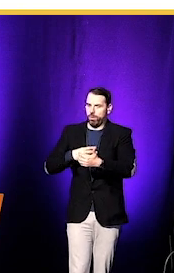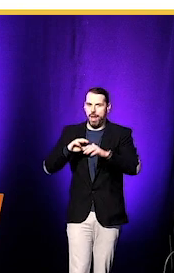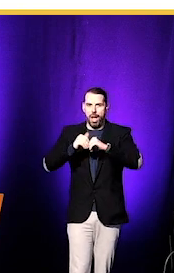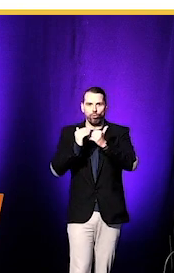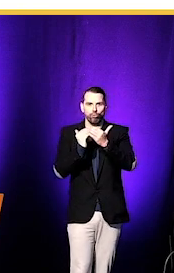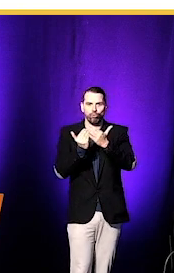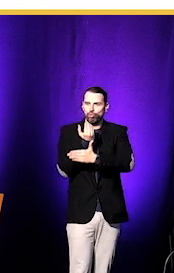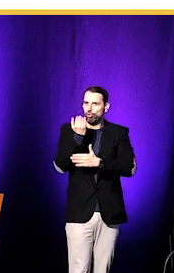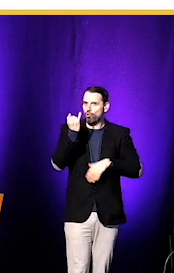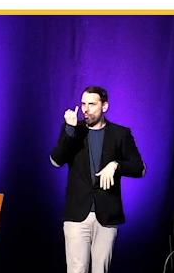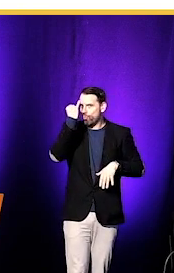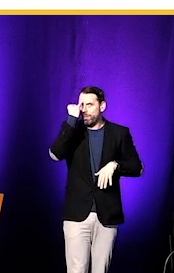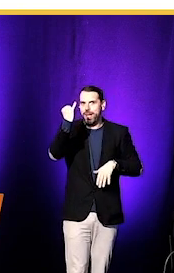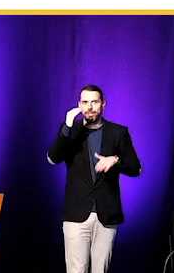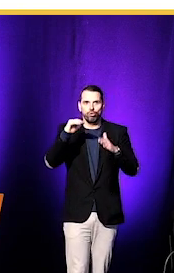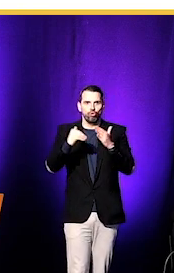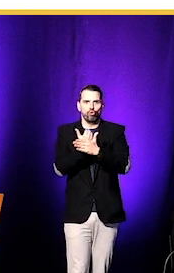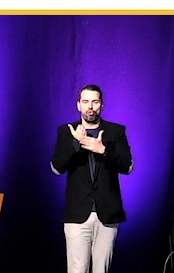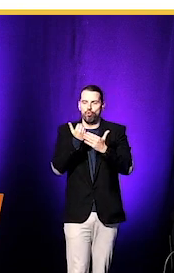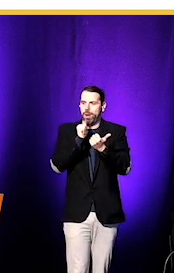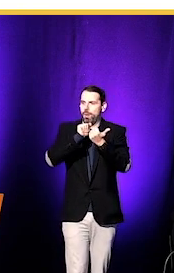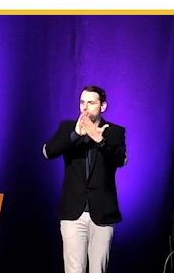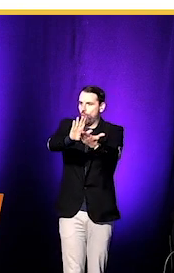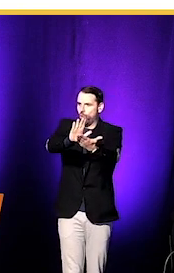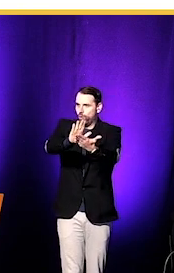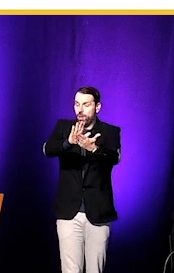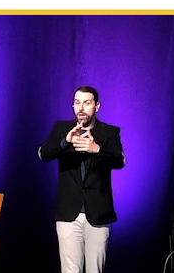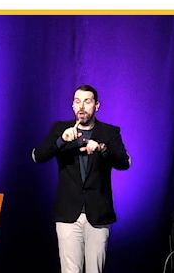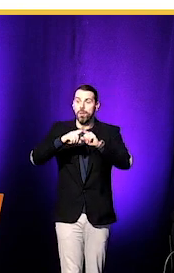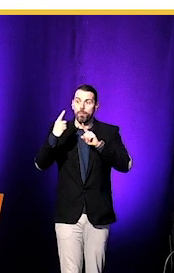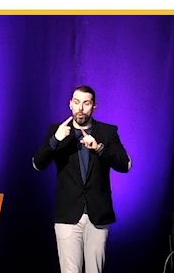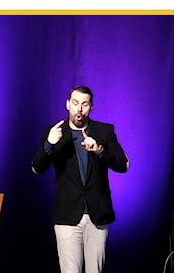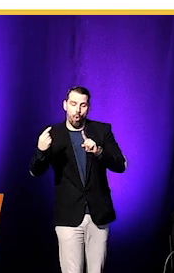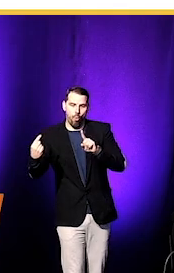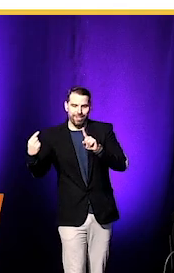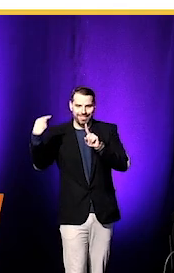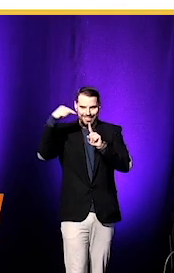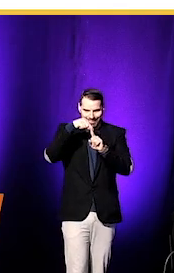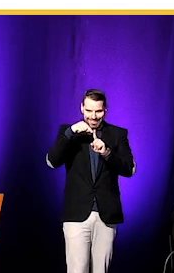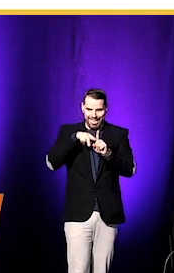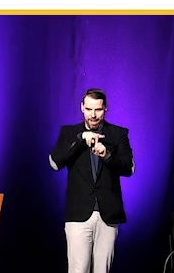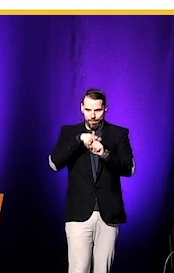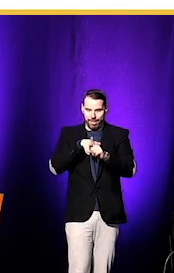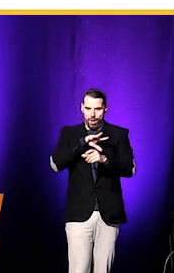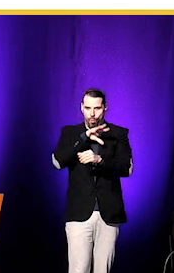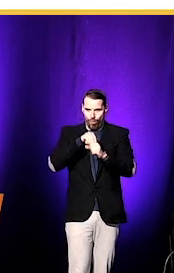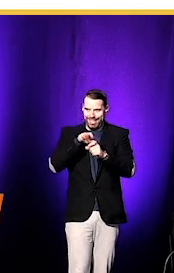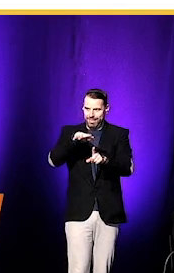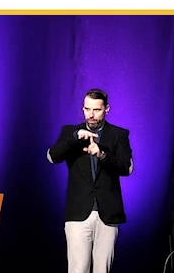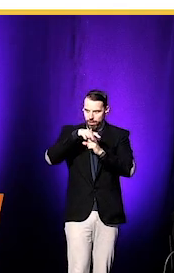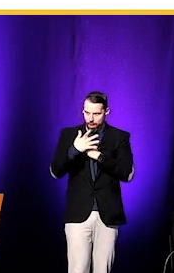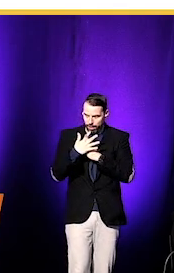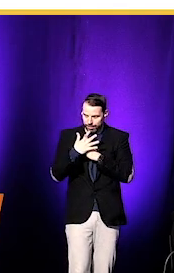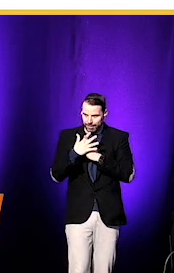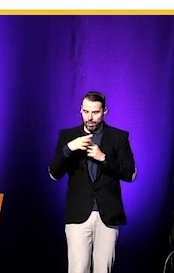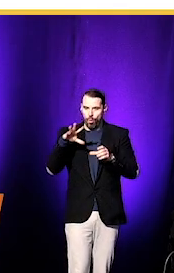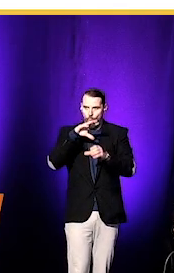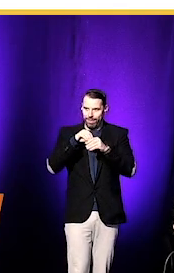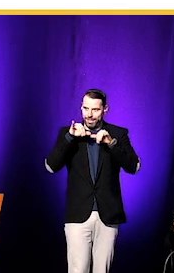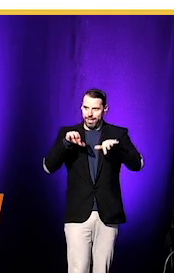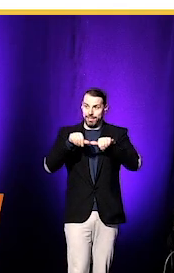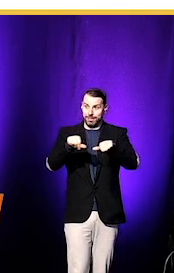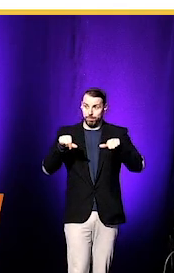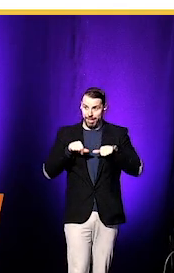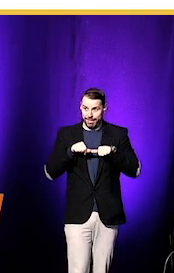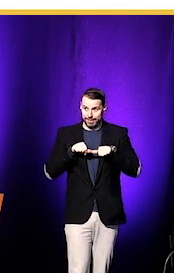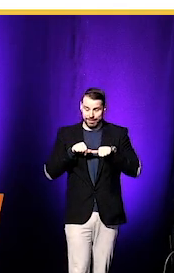always returning to the ground, situating understandings in the material lives of people in the ecology, only to lift